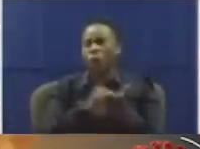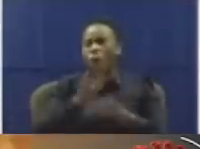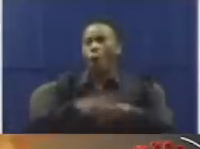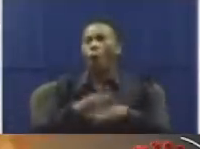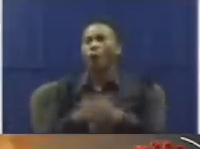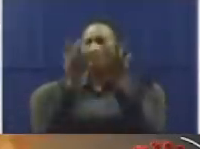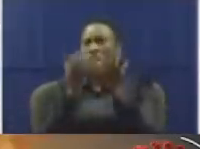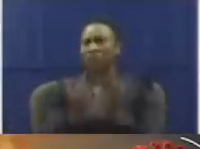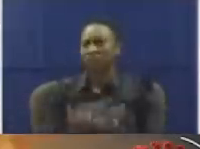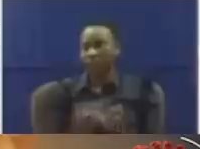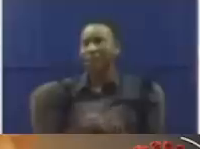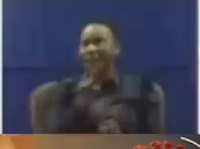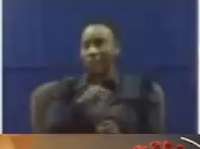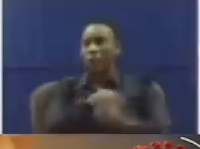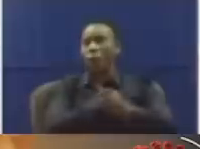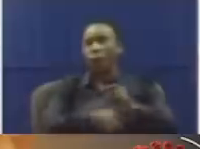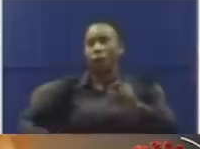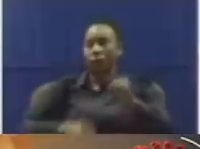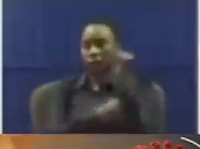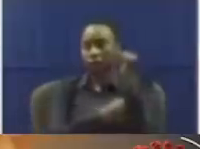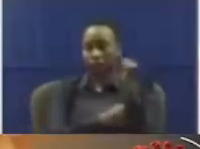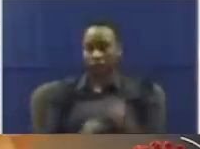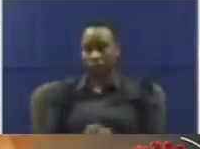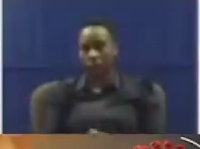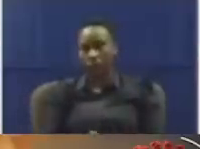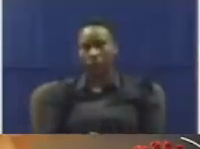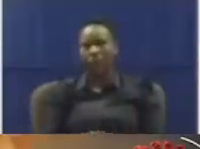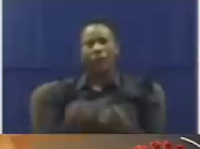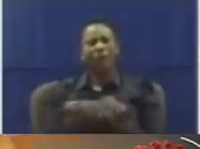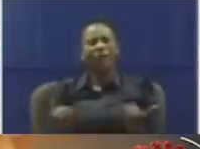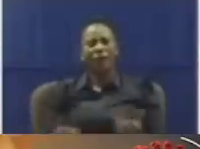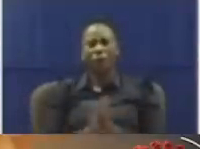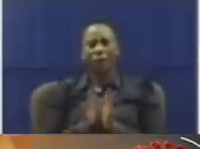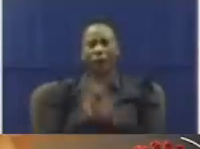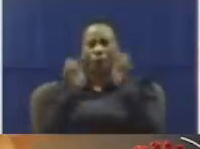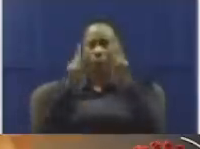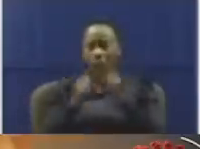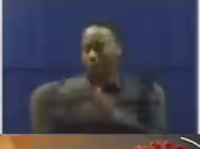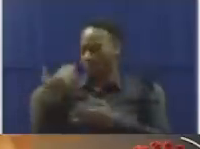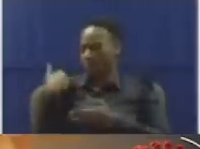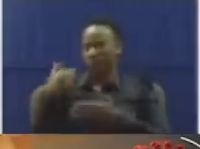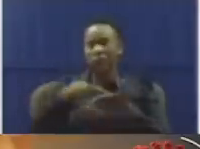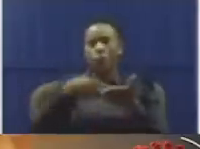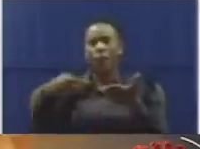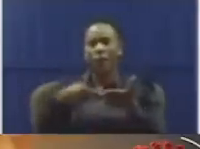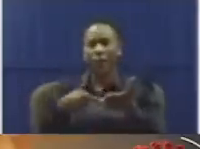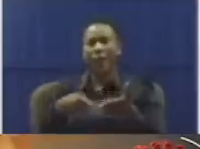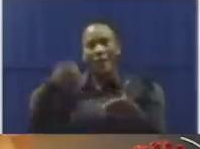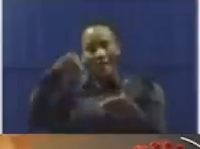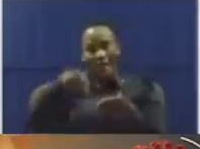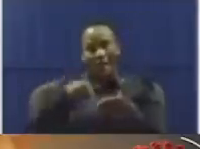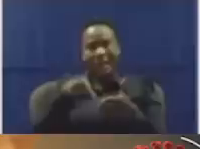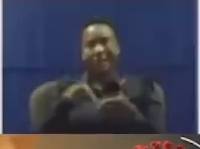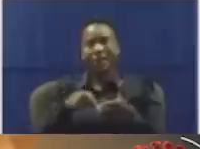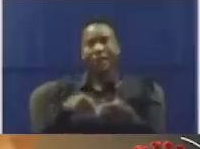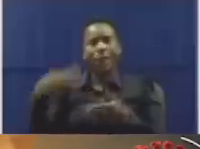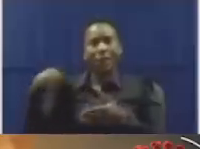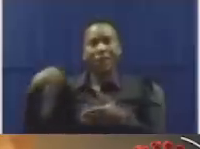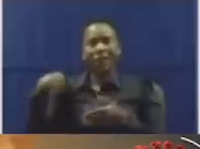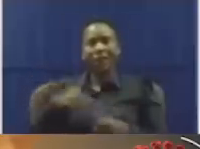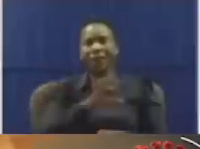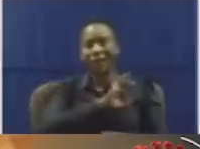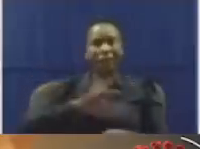presidency. But as we've become only too aware this past week, this is a ministry stuffed literally with secrets